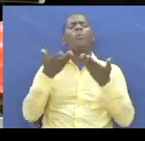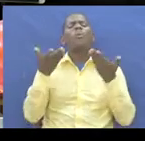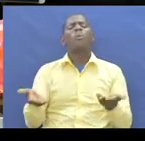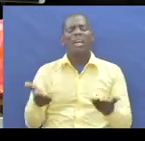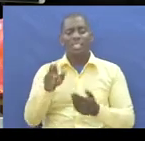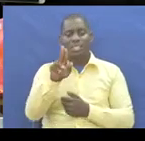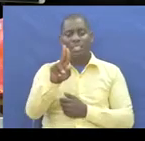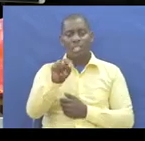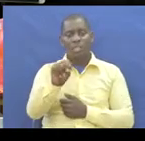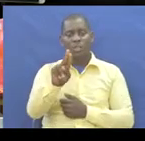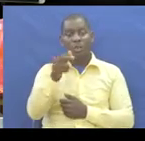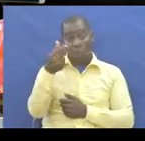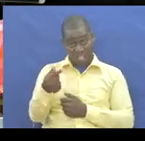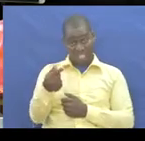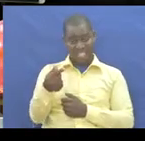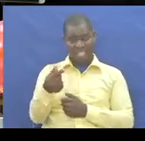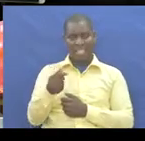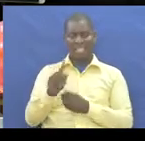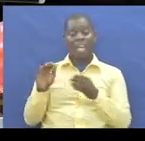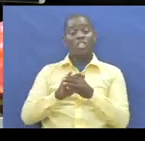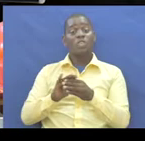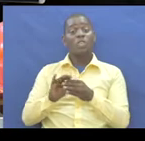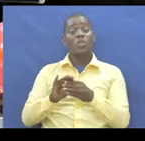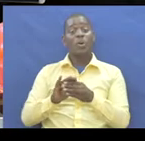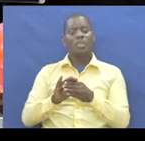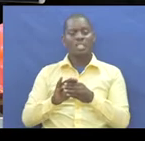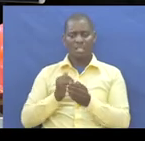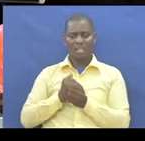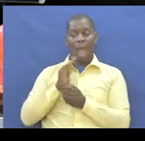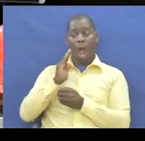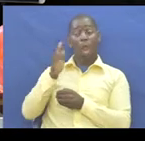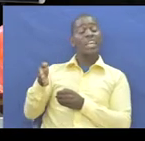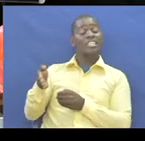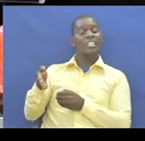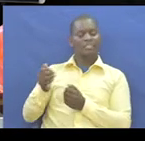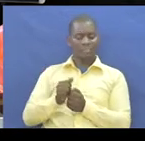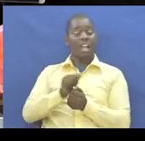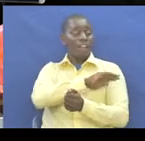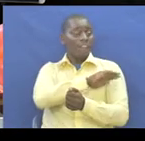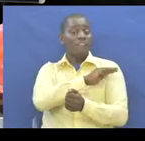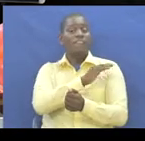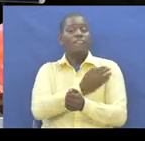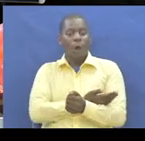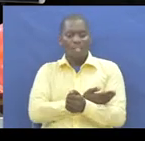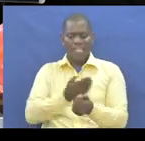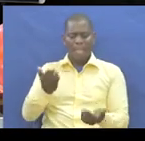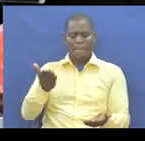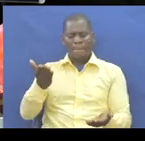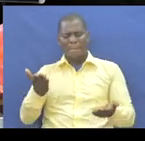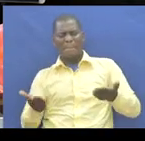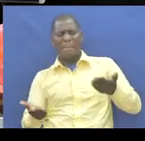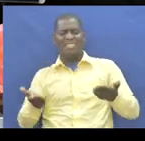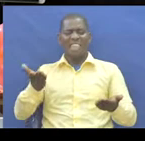it's let us familiarize on what are the units that a force is always normally